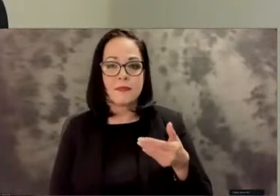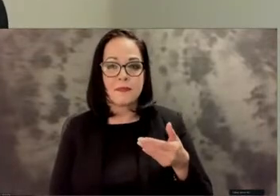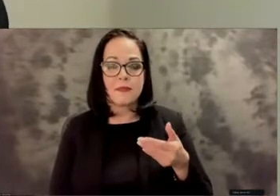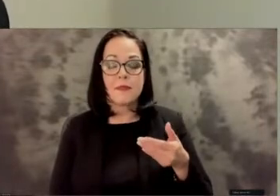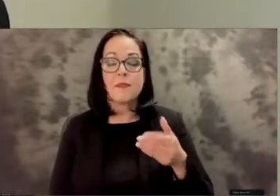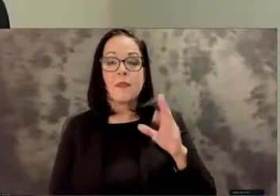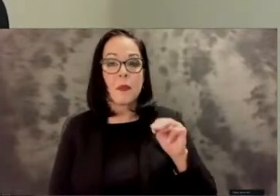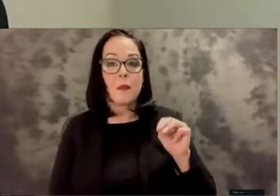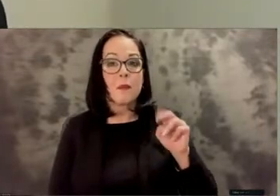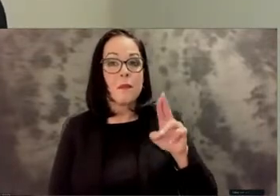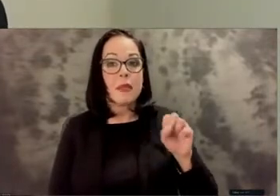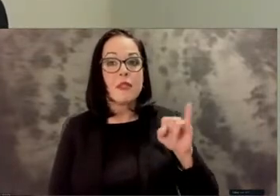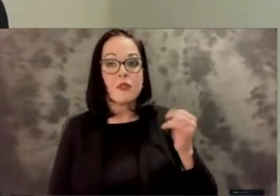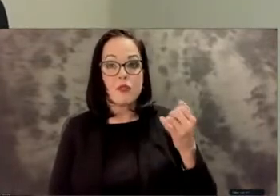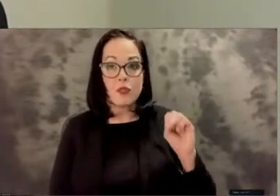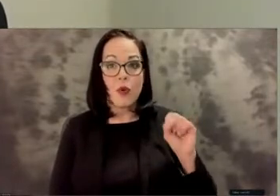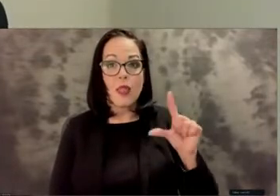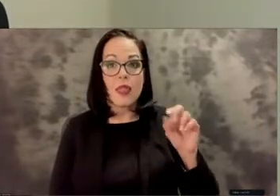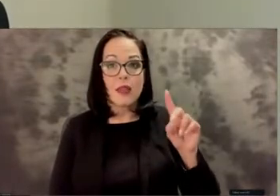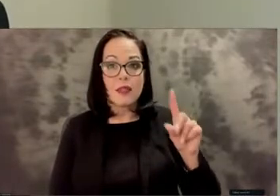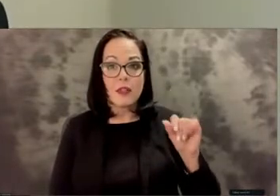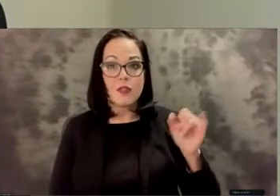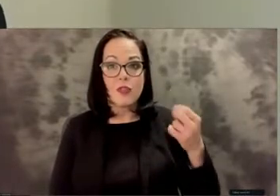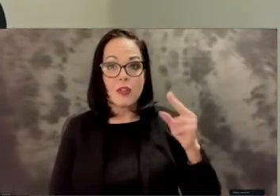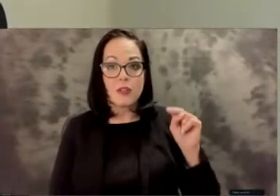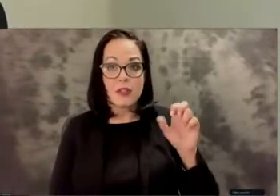Ms. Jo Linda Johnson.